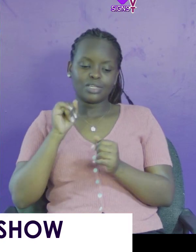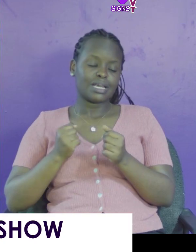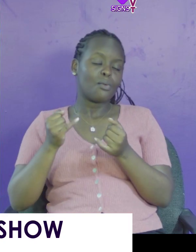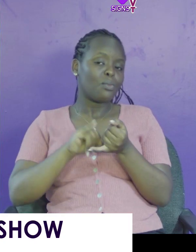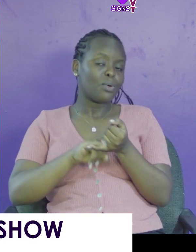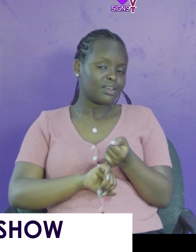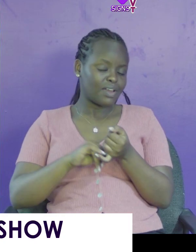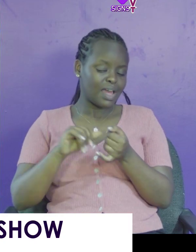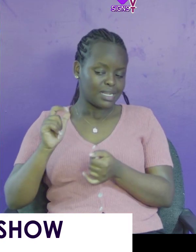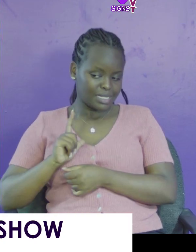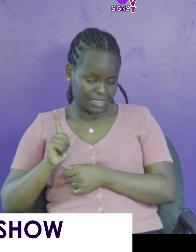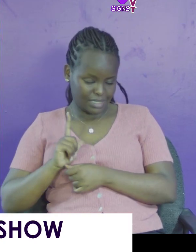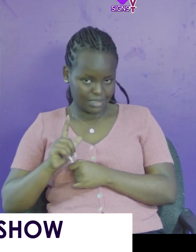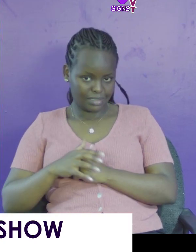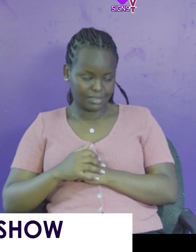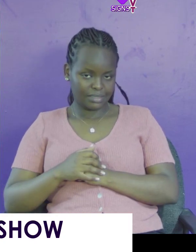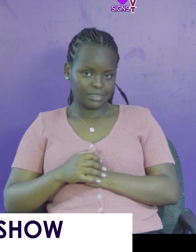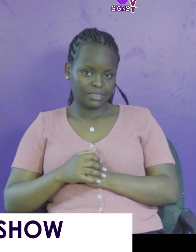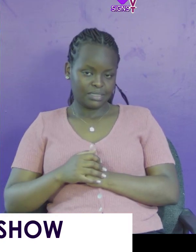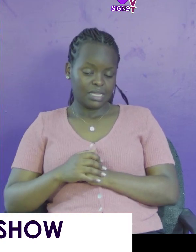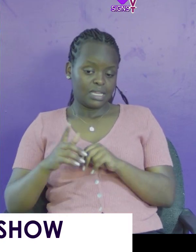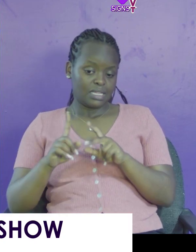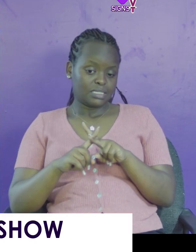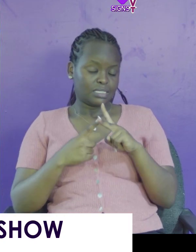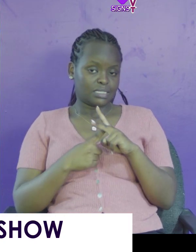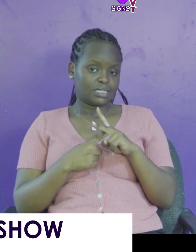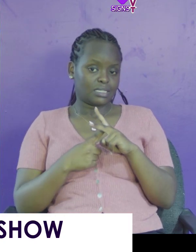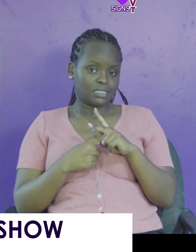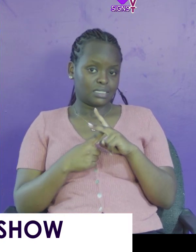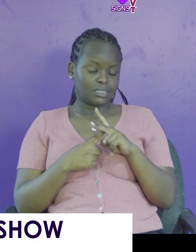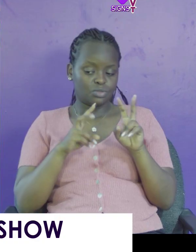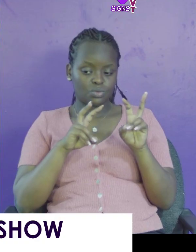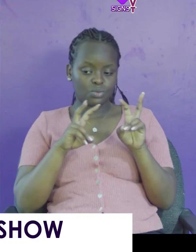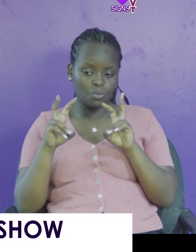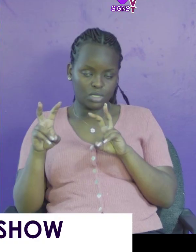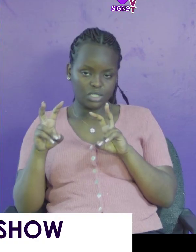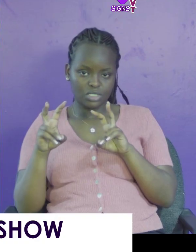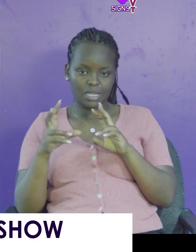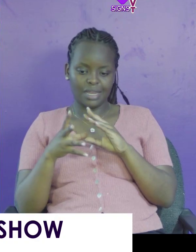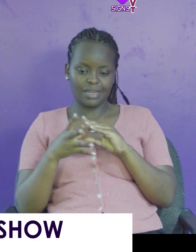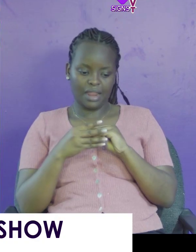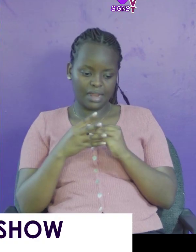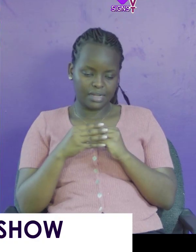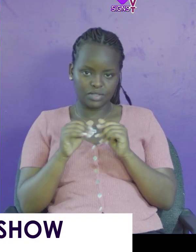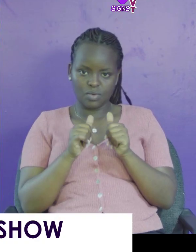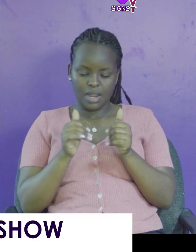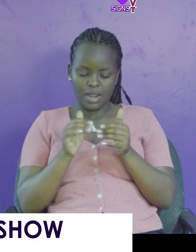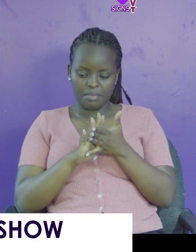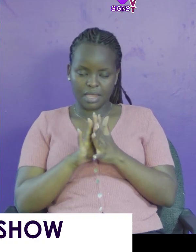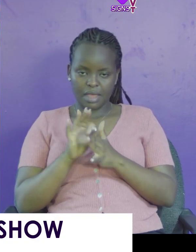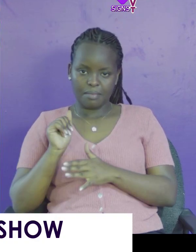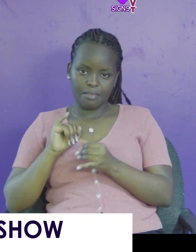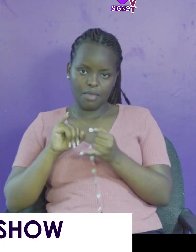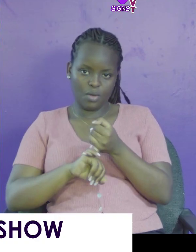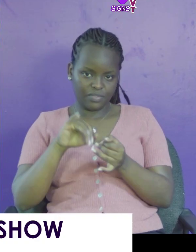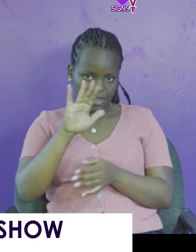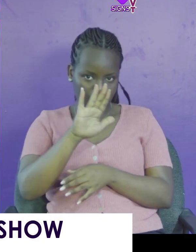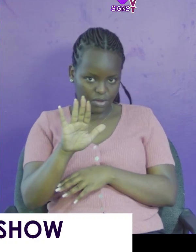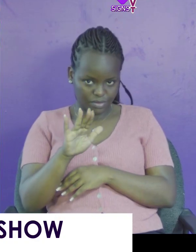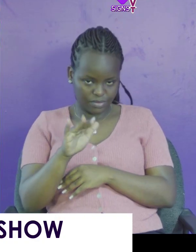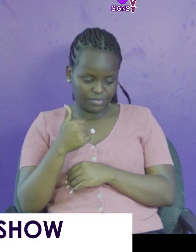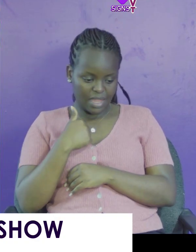lady. Yeah. A lady that you will begin to gauge and mold into be your wife Yes. by telling her,